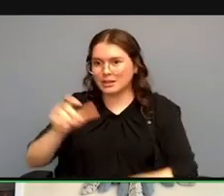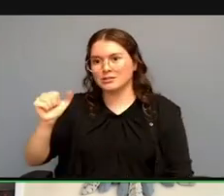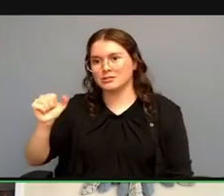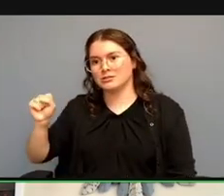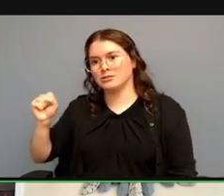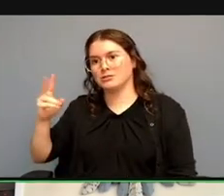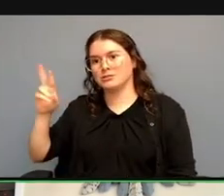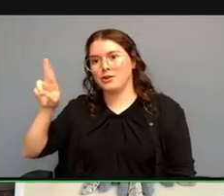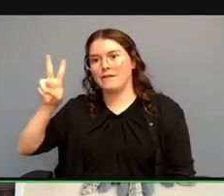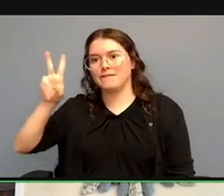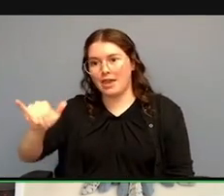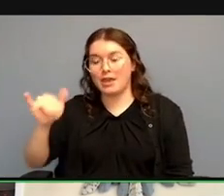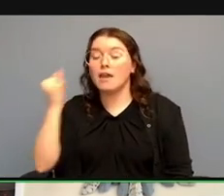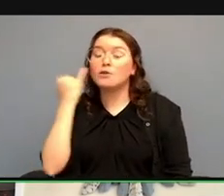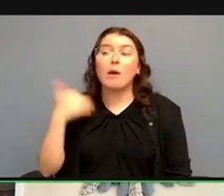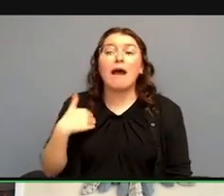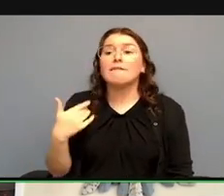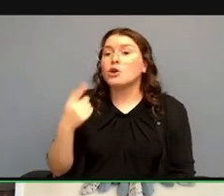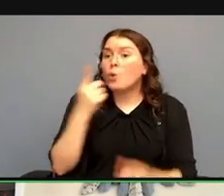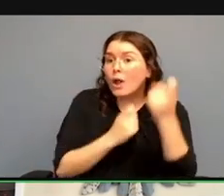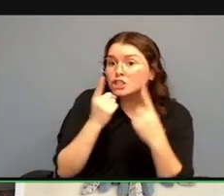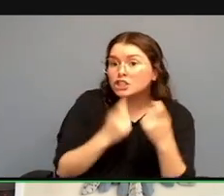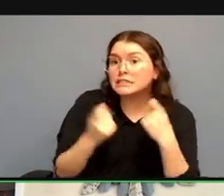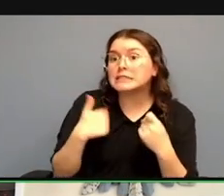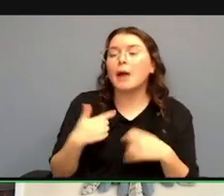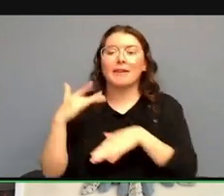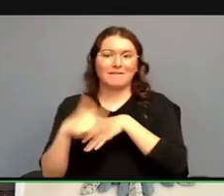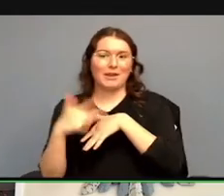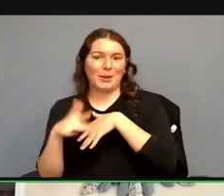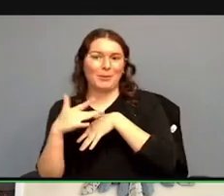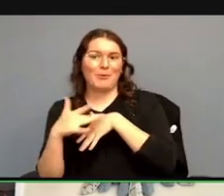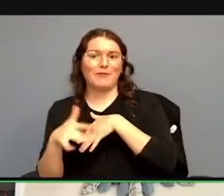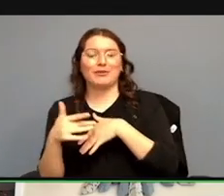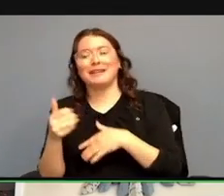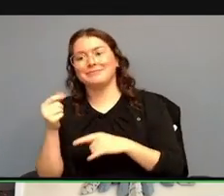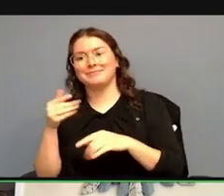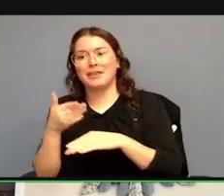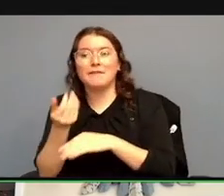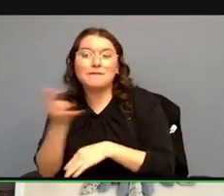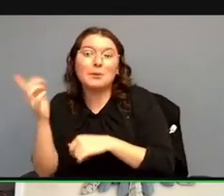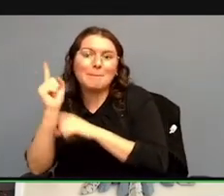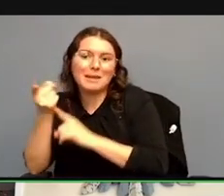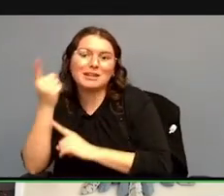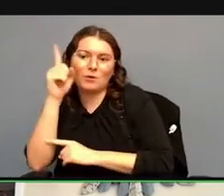I will make myself available for the next few minutes or so to answer any questions.